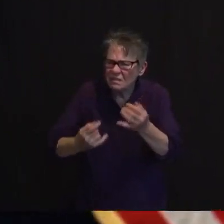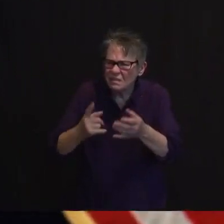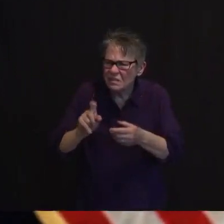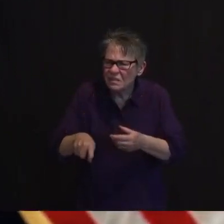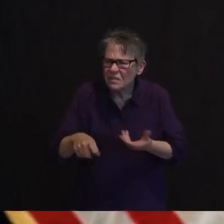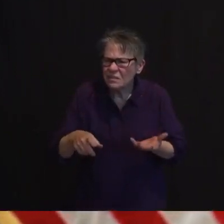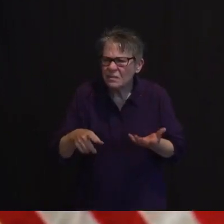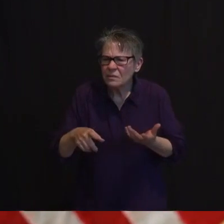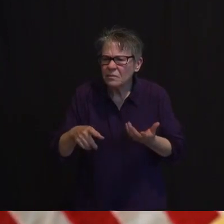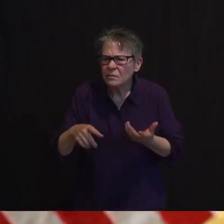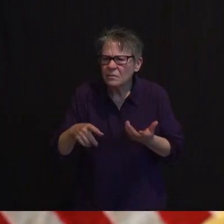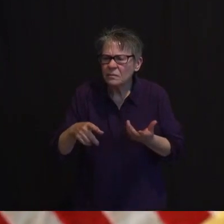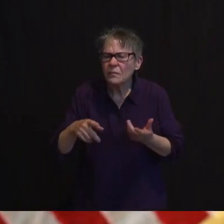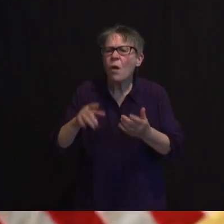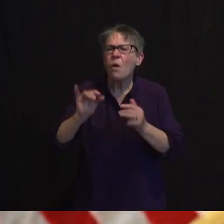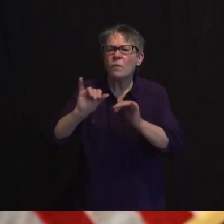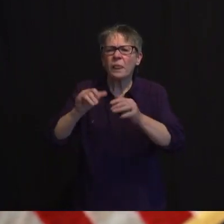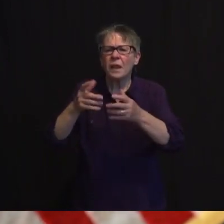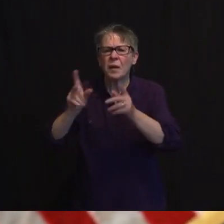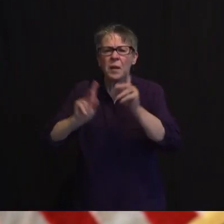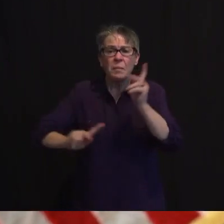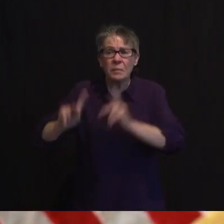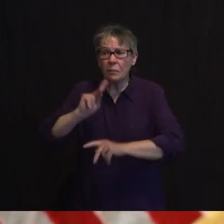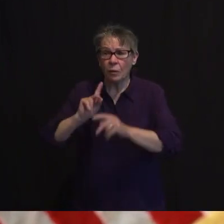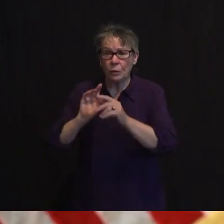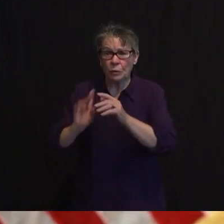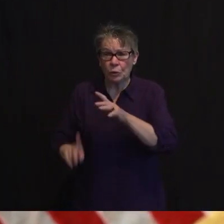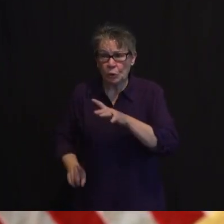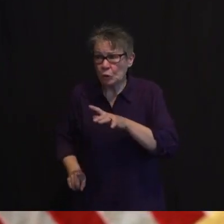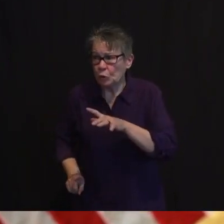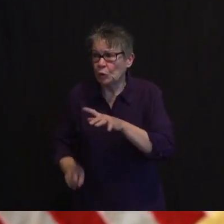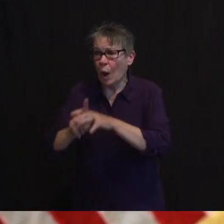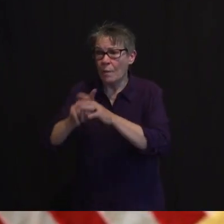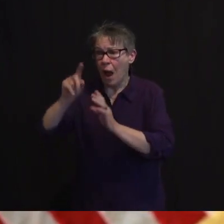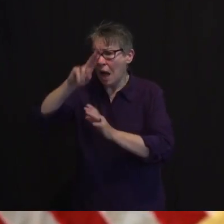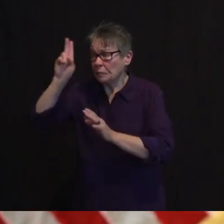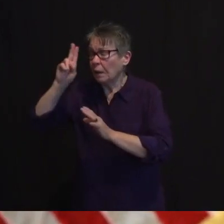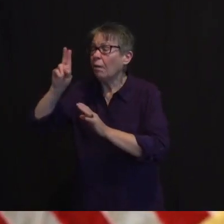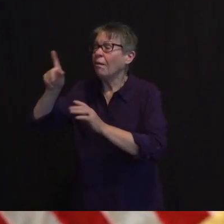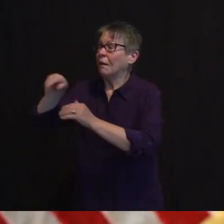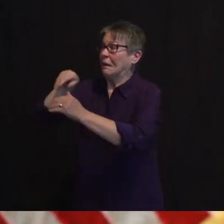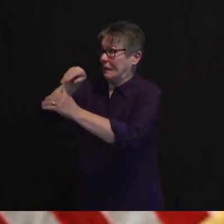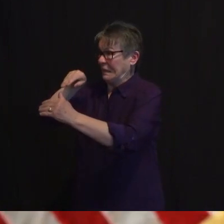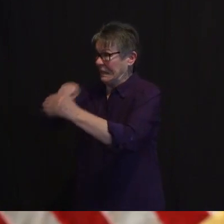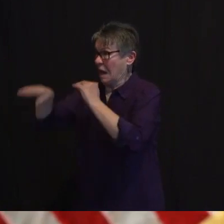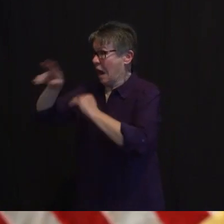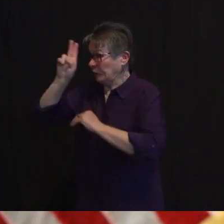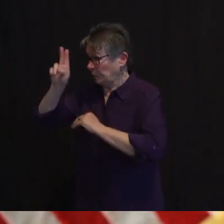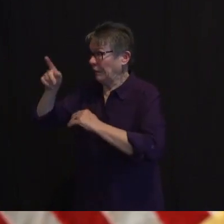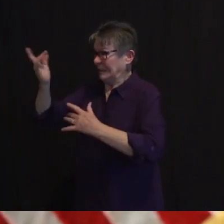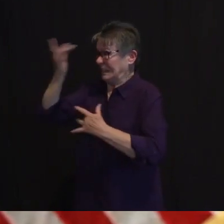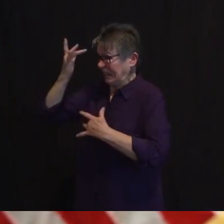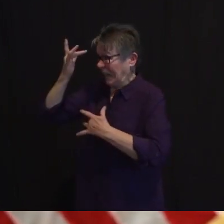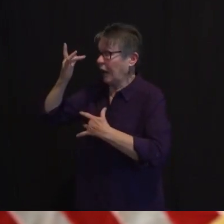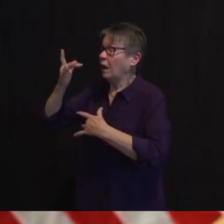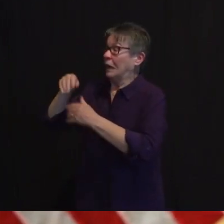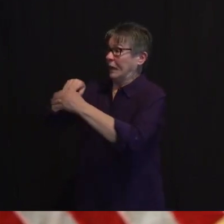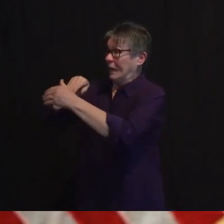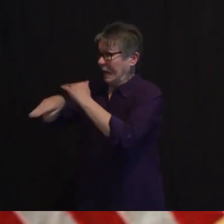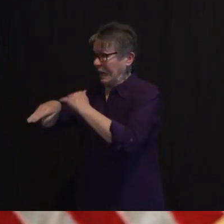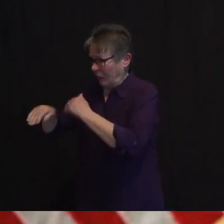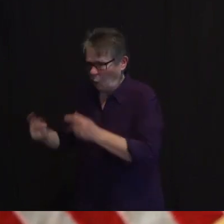are they showing up in worse condition than they were on average when they were showing up a month ago? Did I get that about right? Is that right? Okay. I wasn't sure whether it